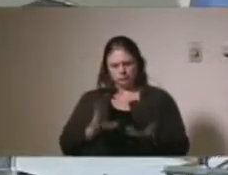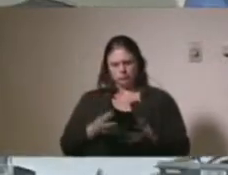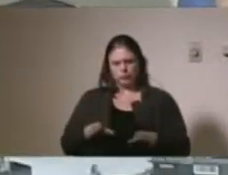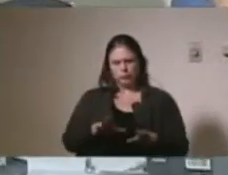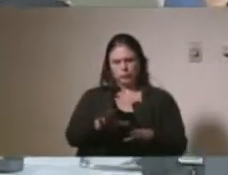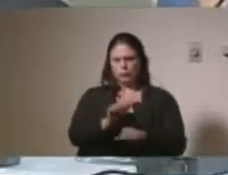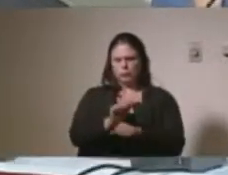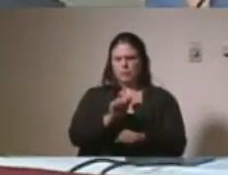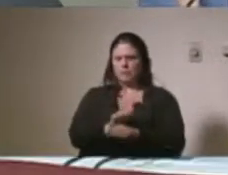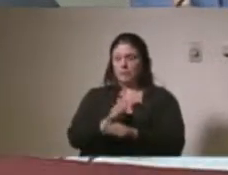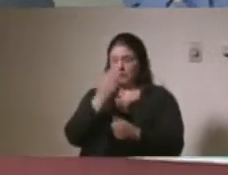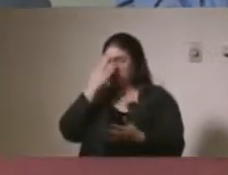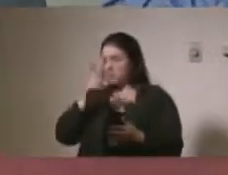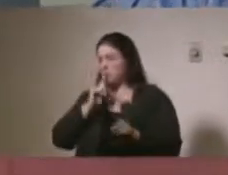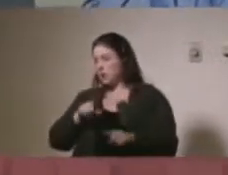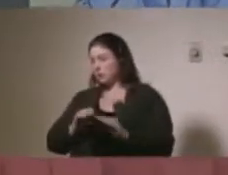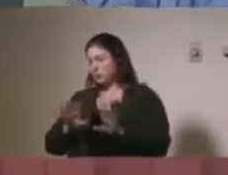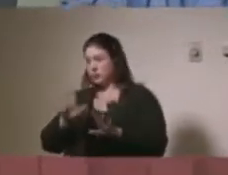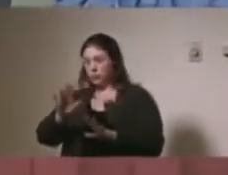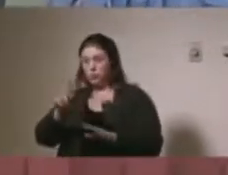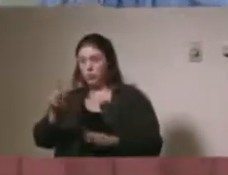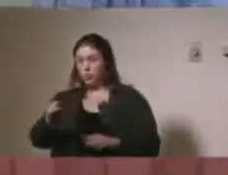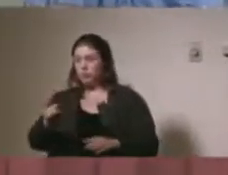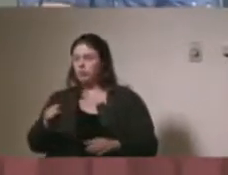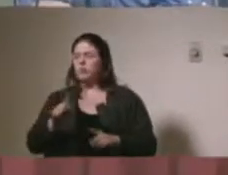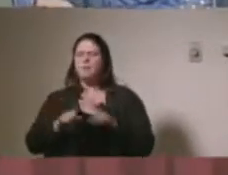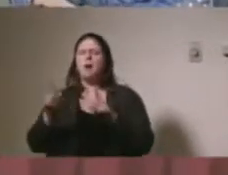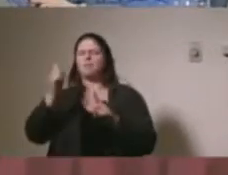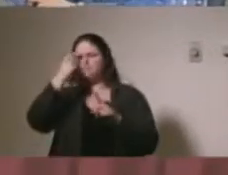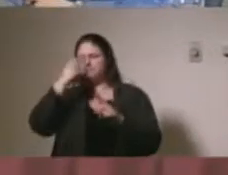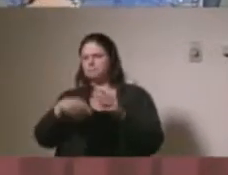Mais je voudrais encore dire une chose. I would like to add one more thing.